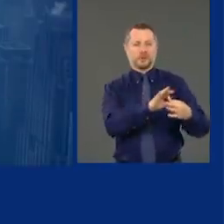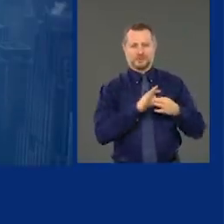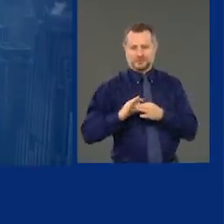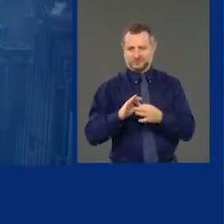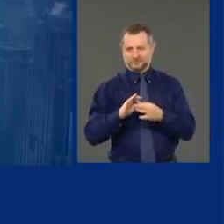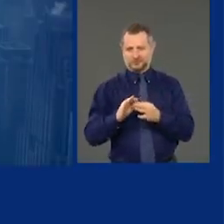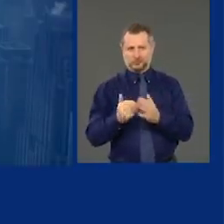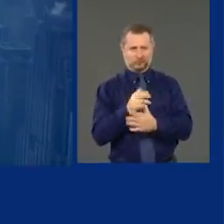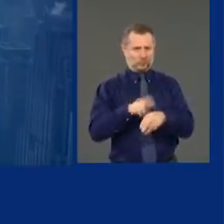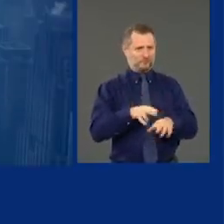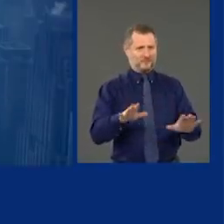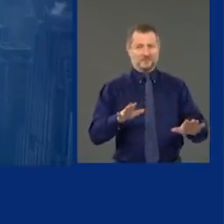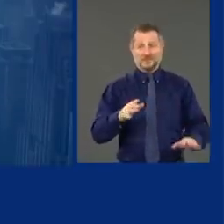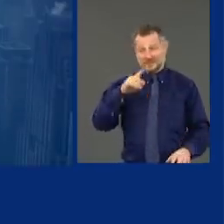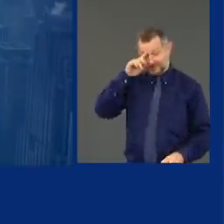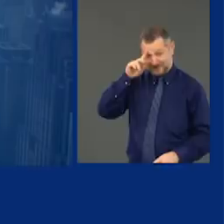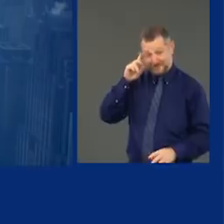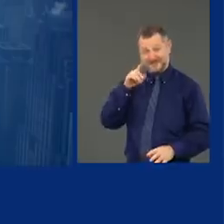along. But